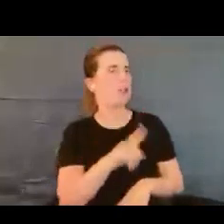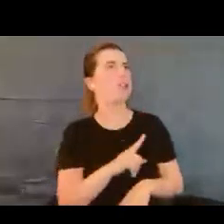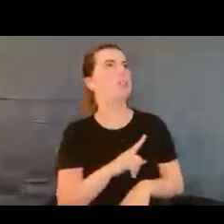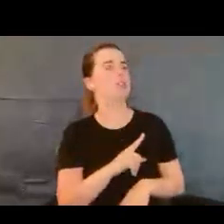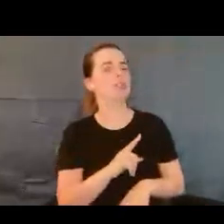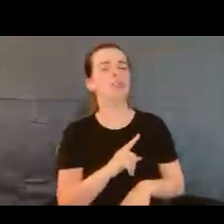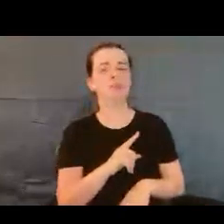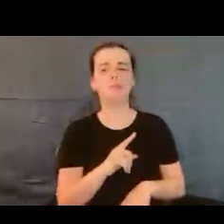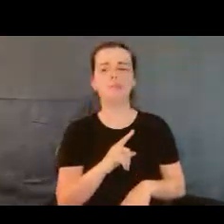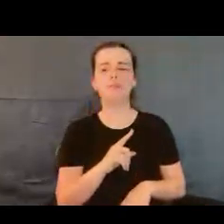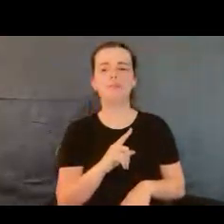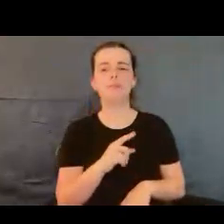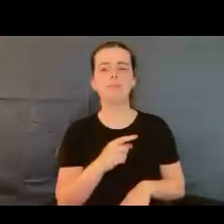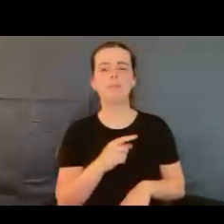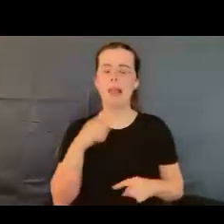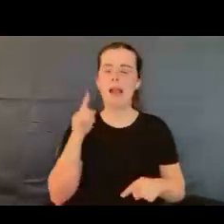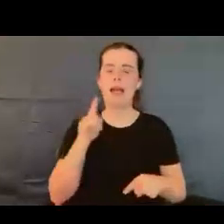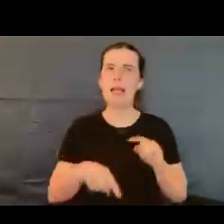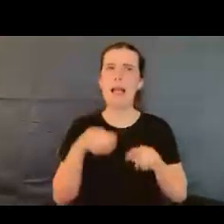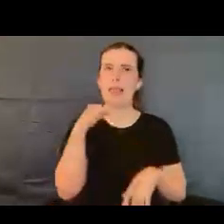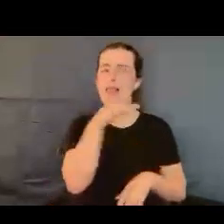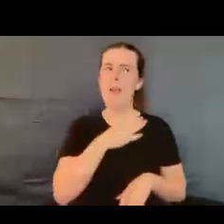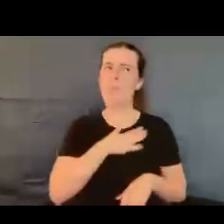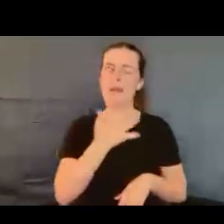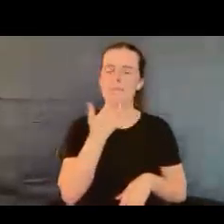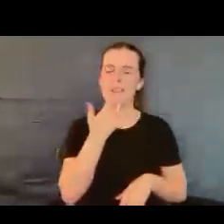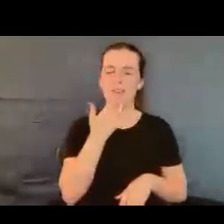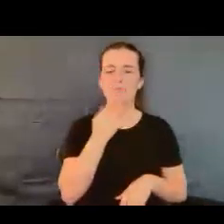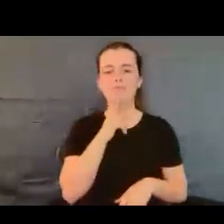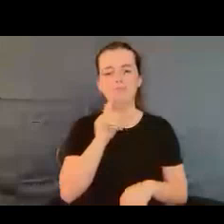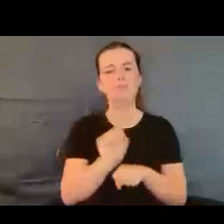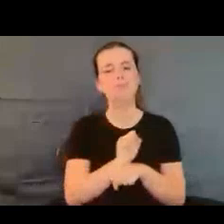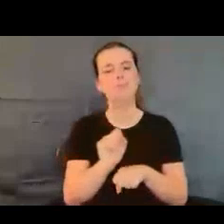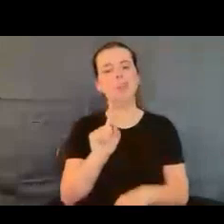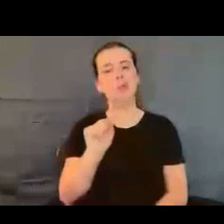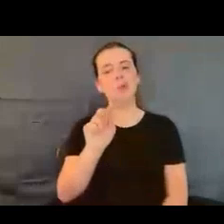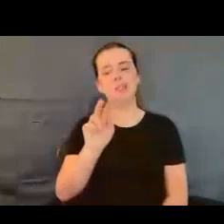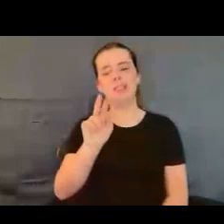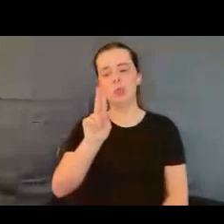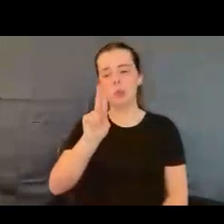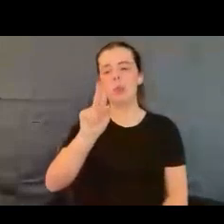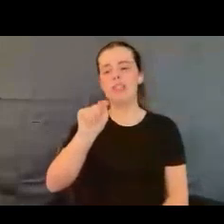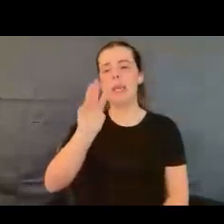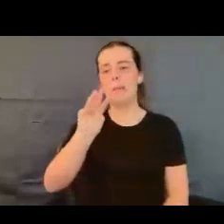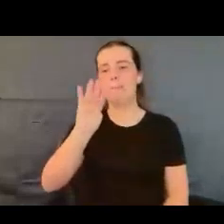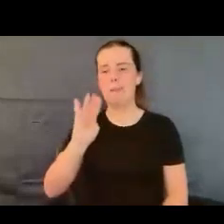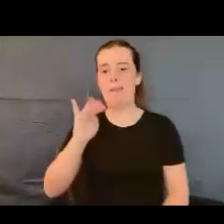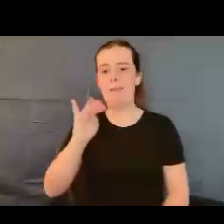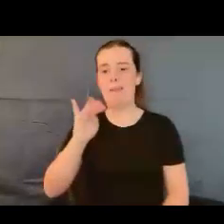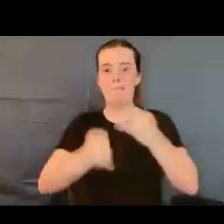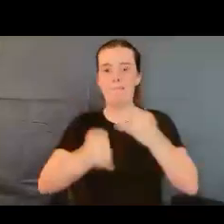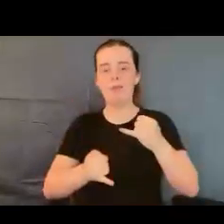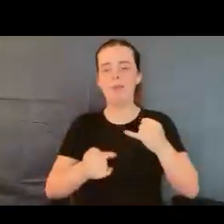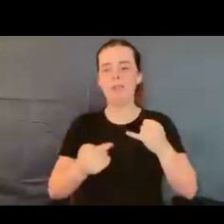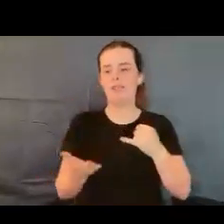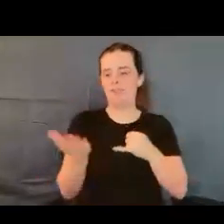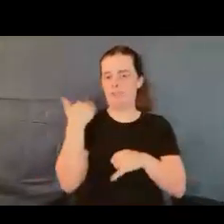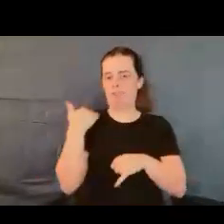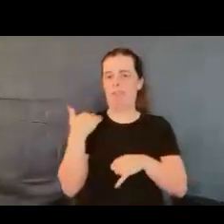mean, I can't lie. My favorite one is the actual UTMB finals that I've done. I did it last August in Chamonix. It's